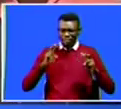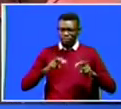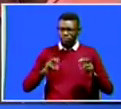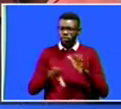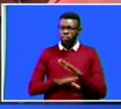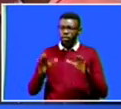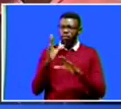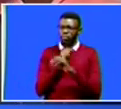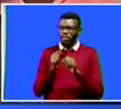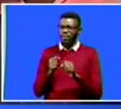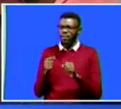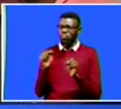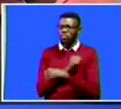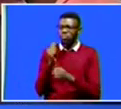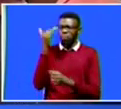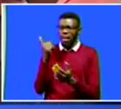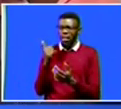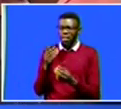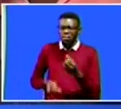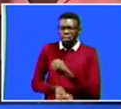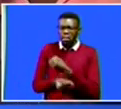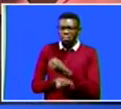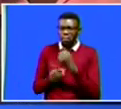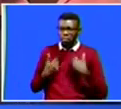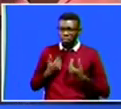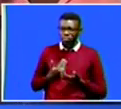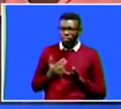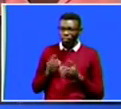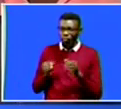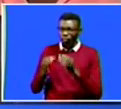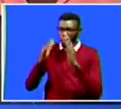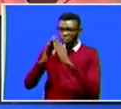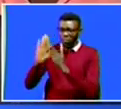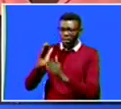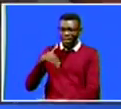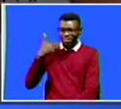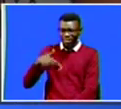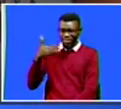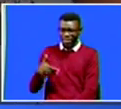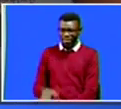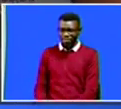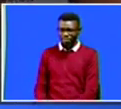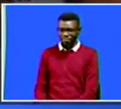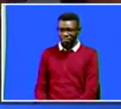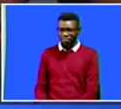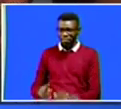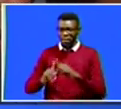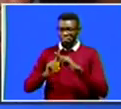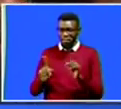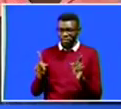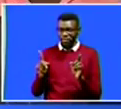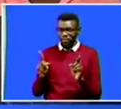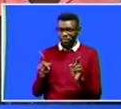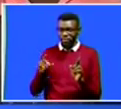of the Republic of Kenya, who keeps bribing people in his official residence every day. And because he was unable to